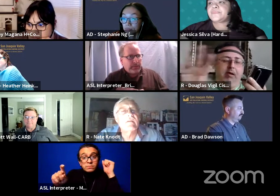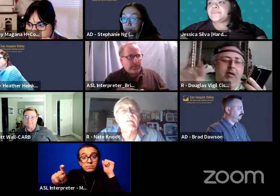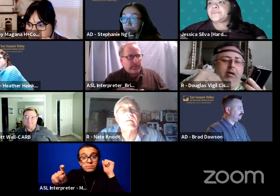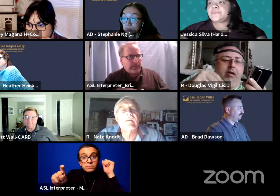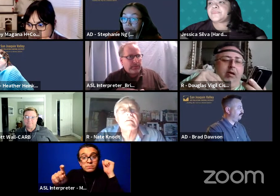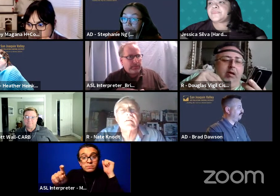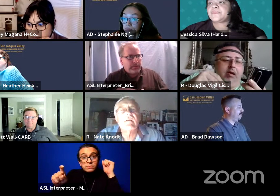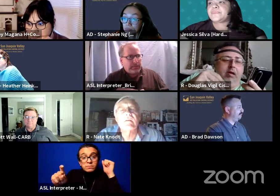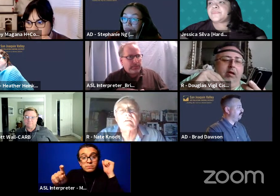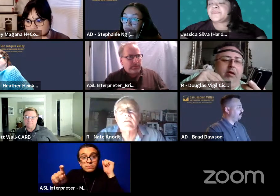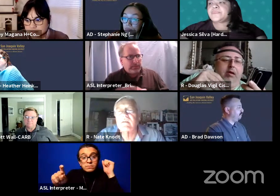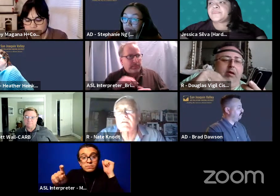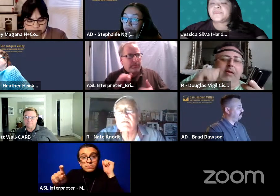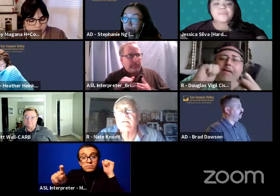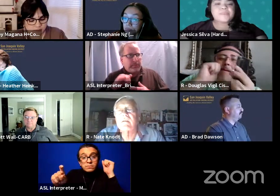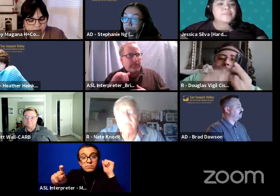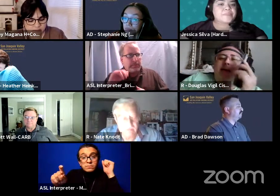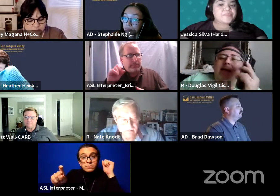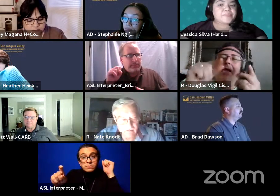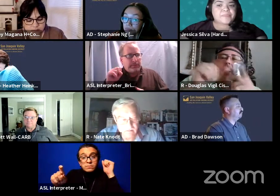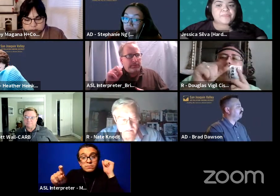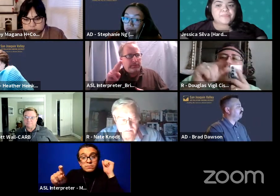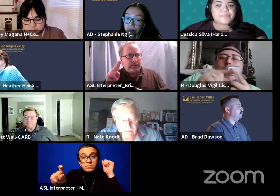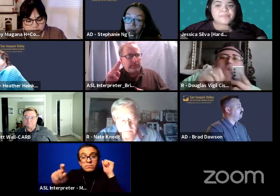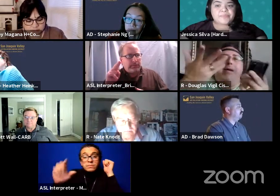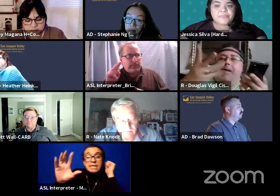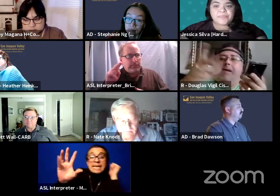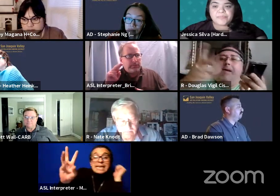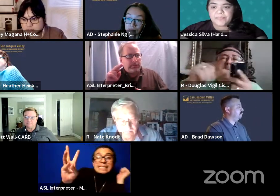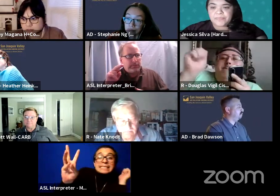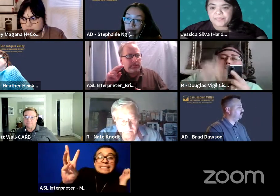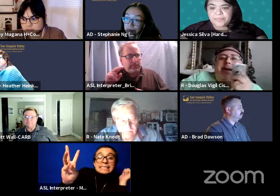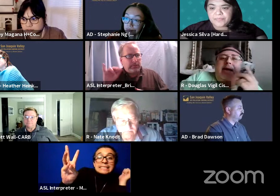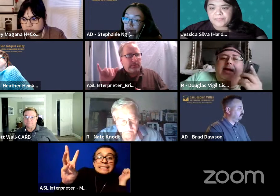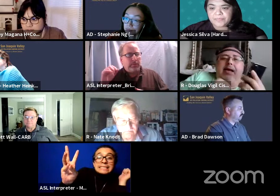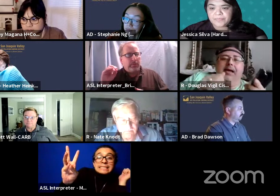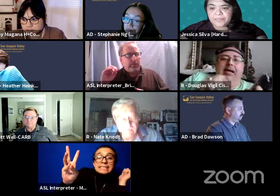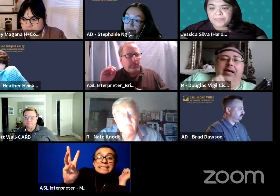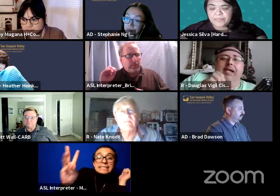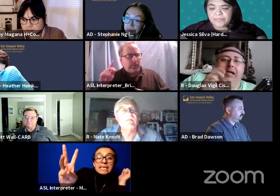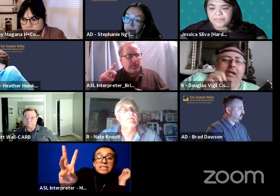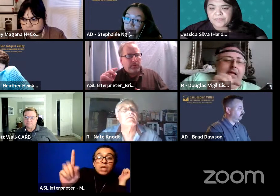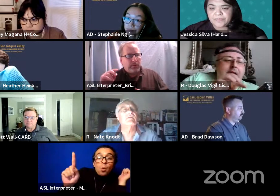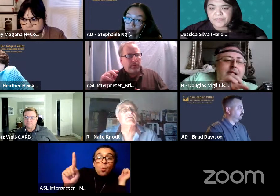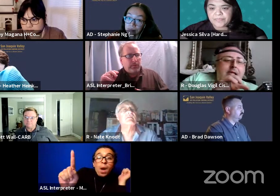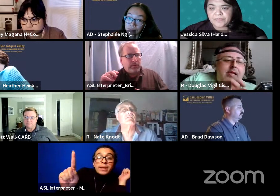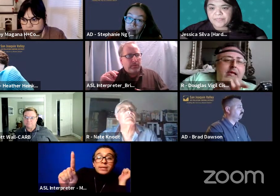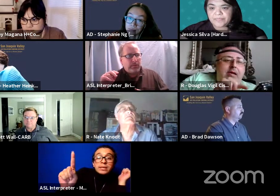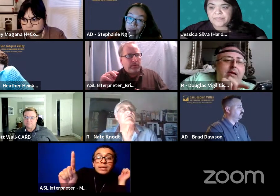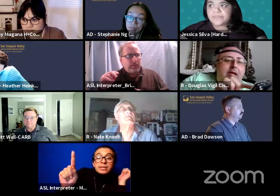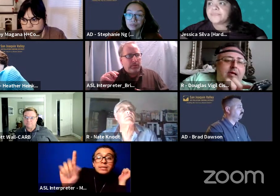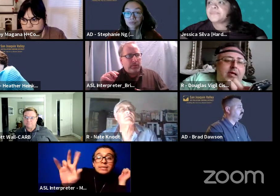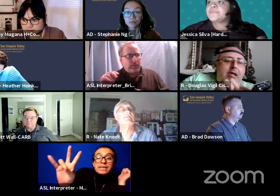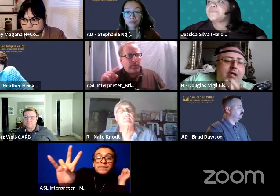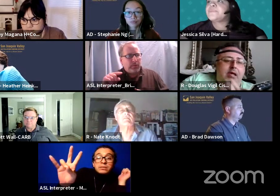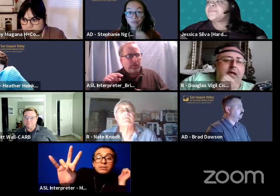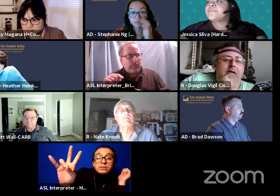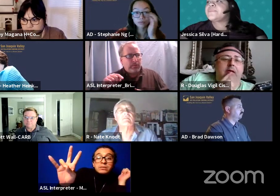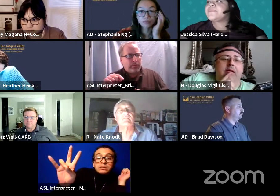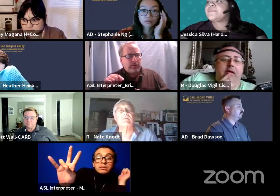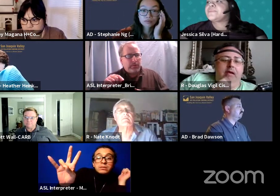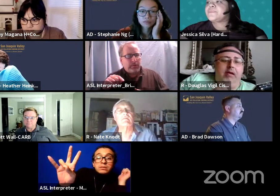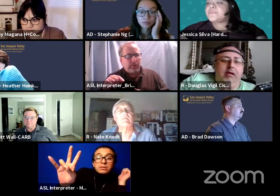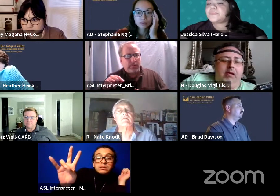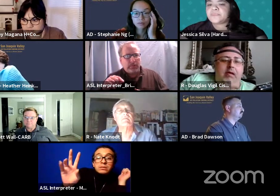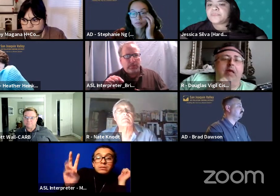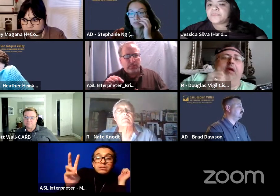camp subcommittee that's been meeting. But yes, so that's under the camp. Oh, okay. That will just, all of these are just the new ones under the